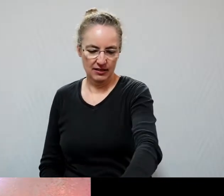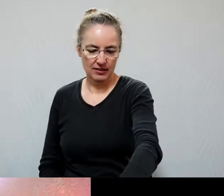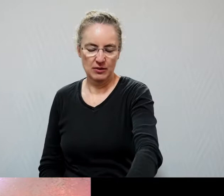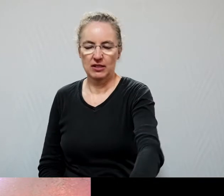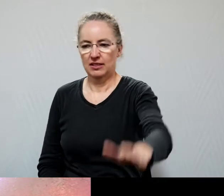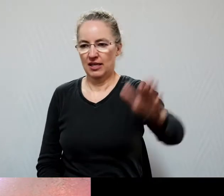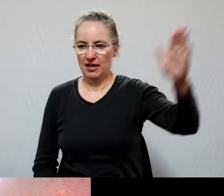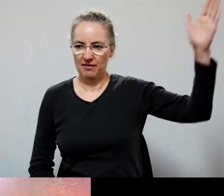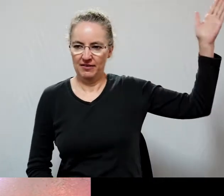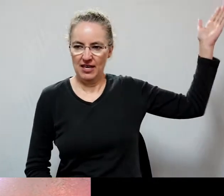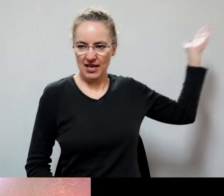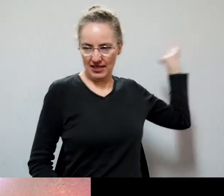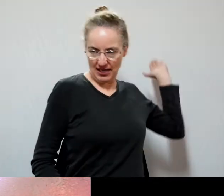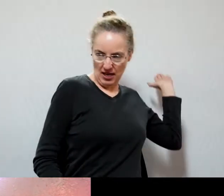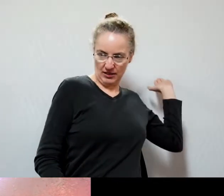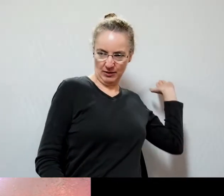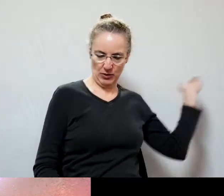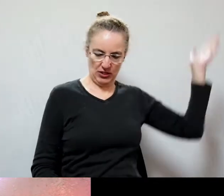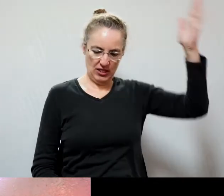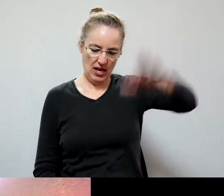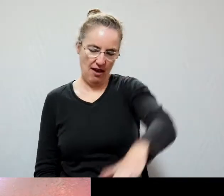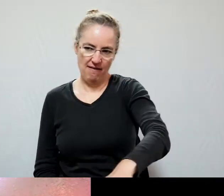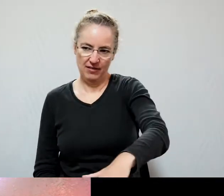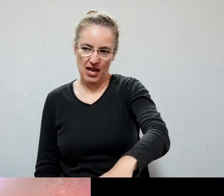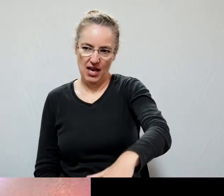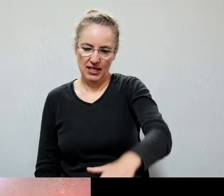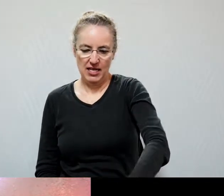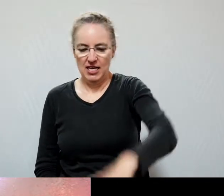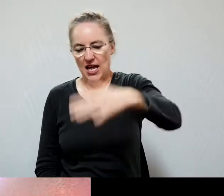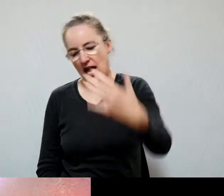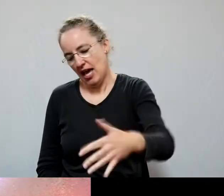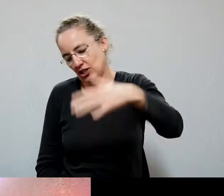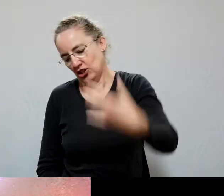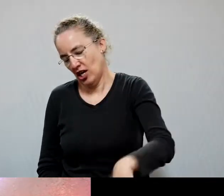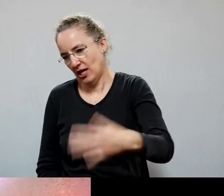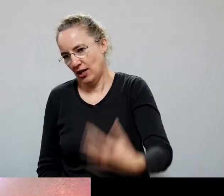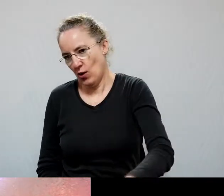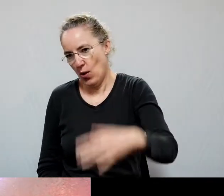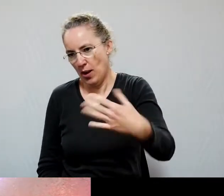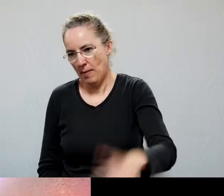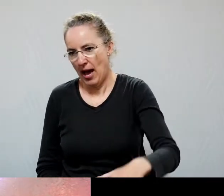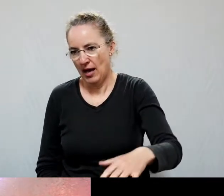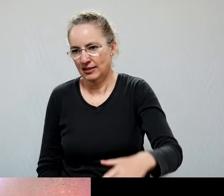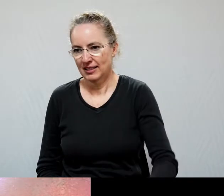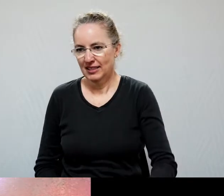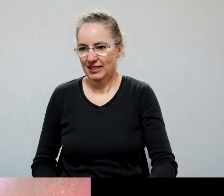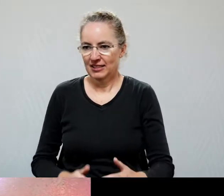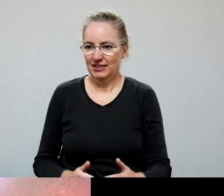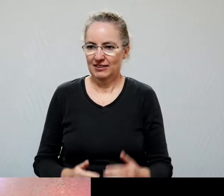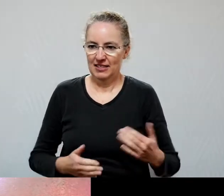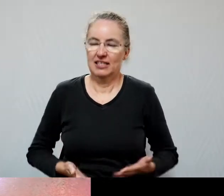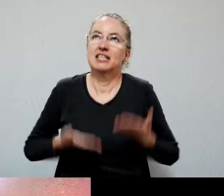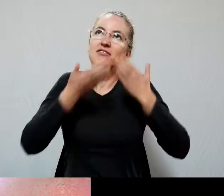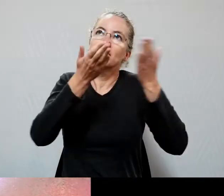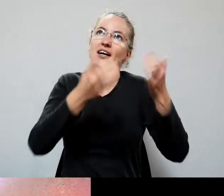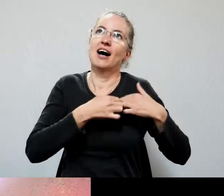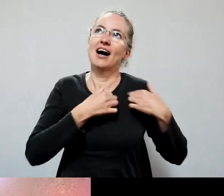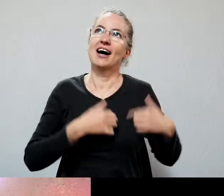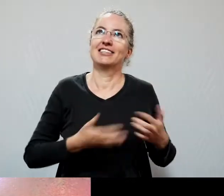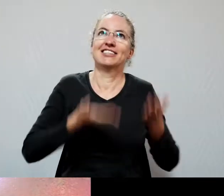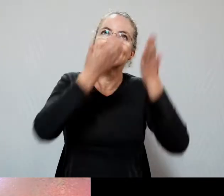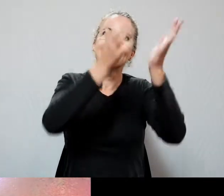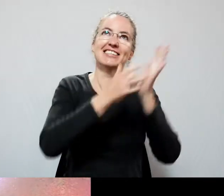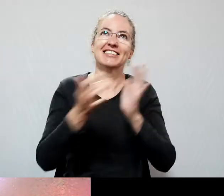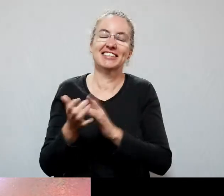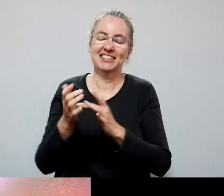hand in, you put your left hand out, you put your left hand in, and you shake it all about. If you give your heart to Jesus,